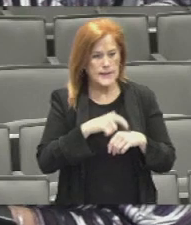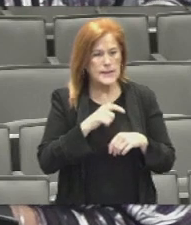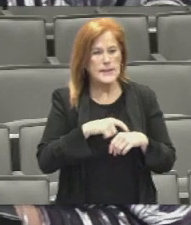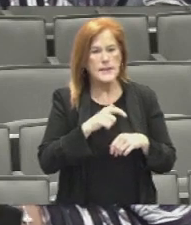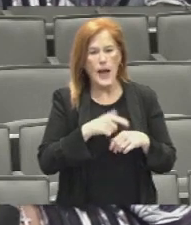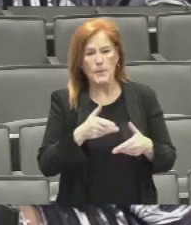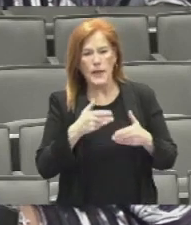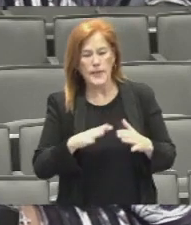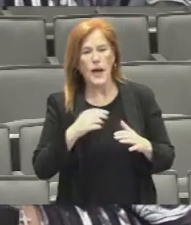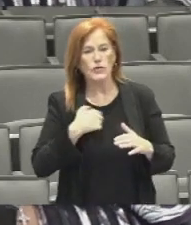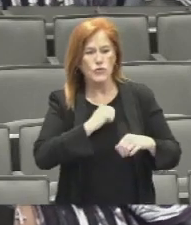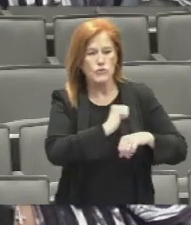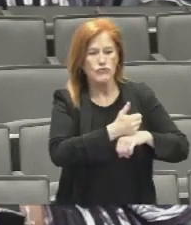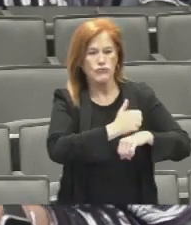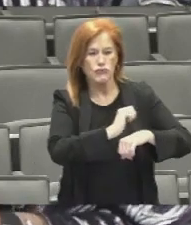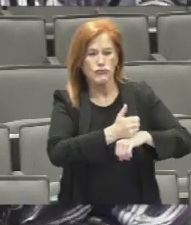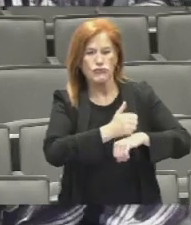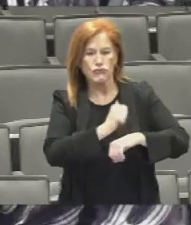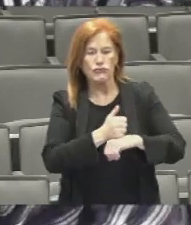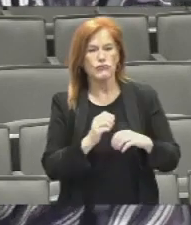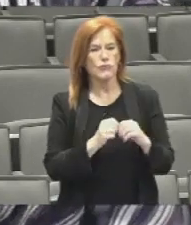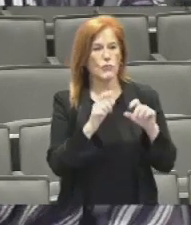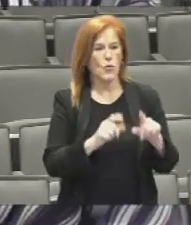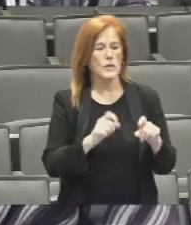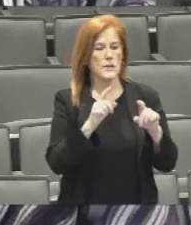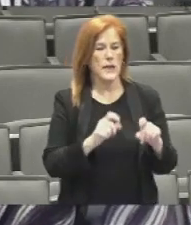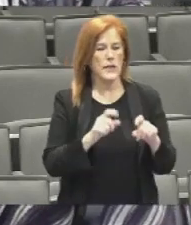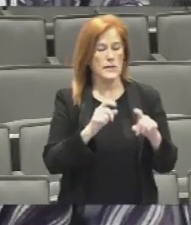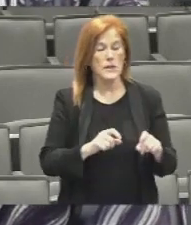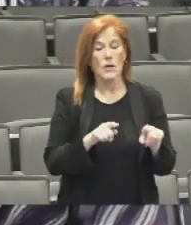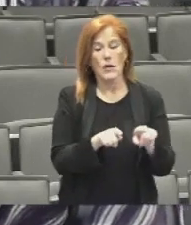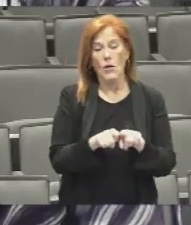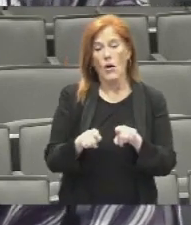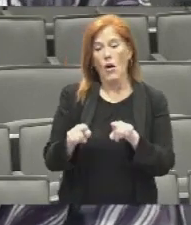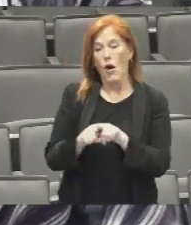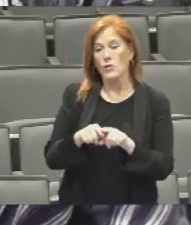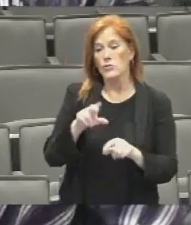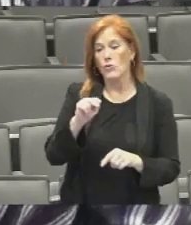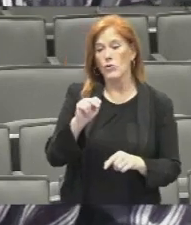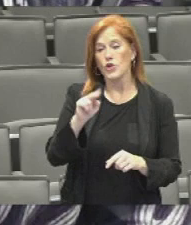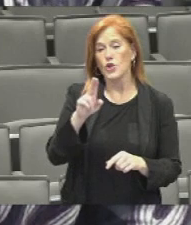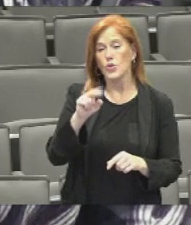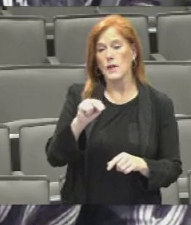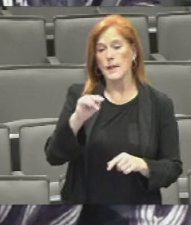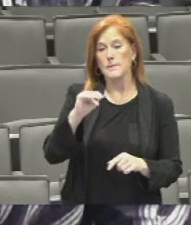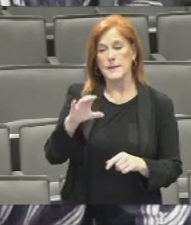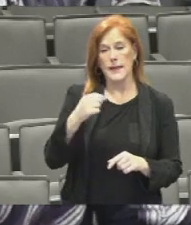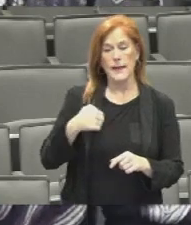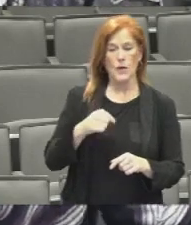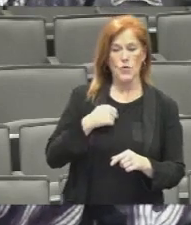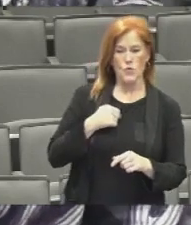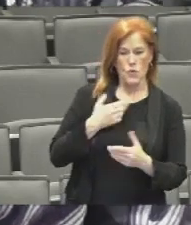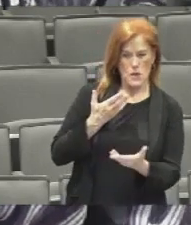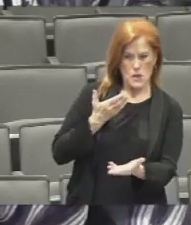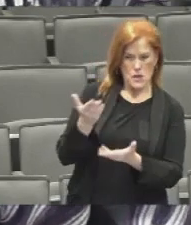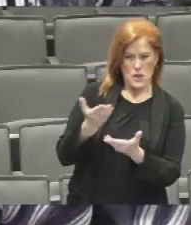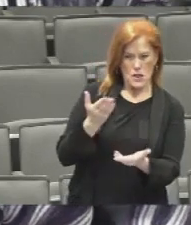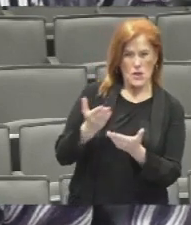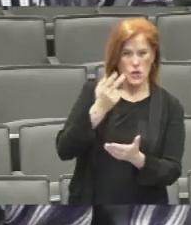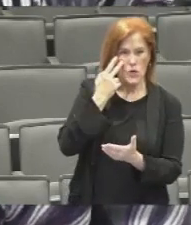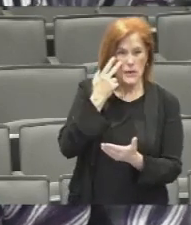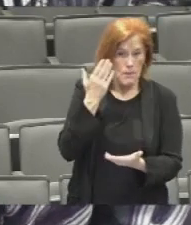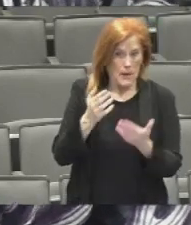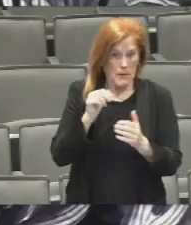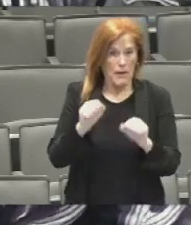we are looking for that. We are also in discussion with Nebraska Medicine to see if they could do a drive-through